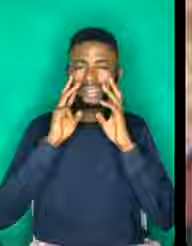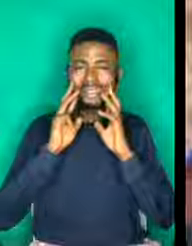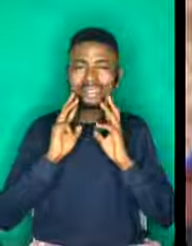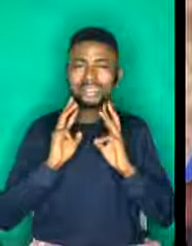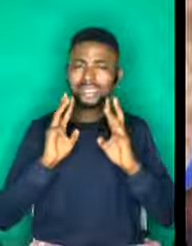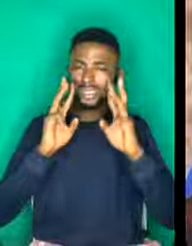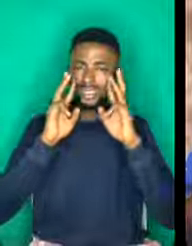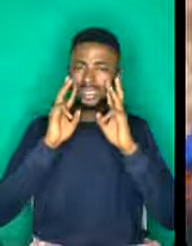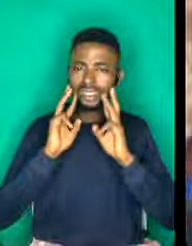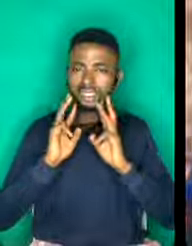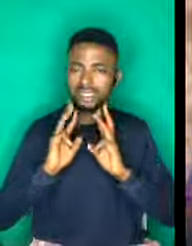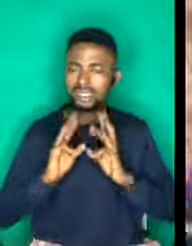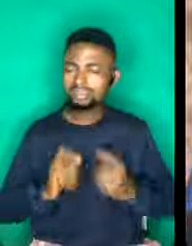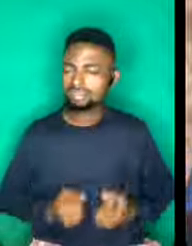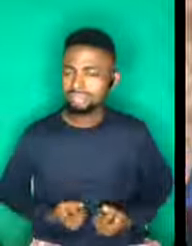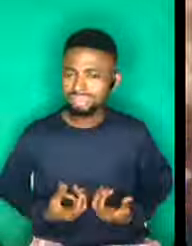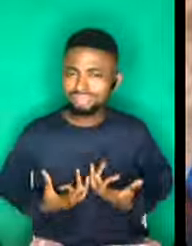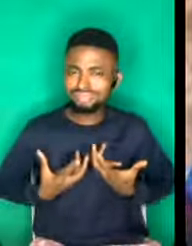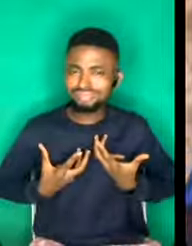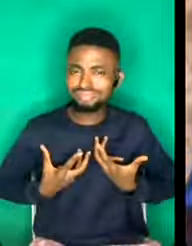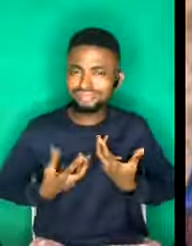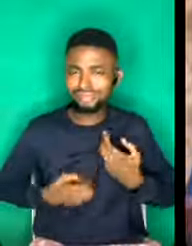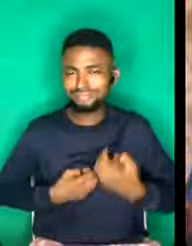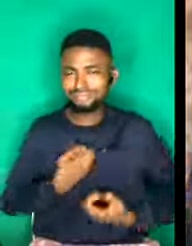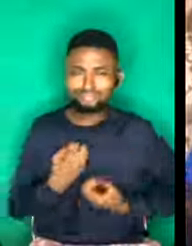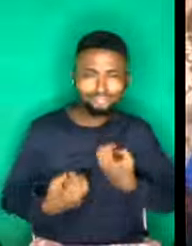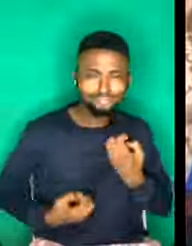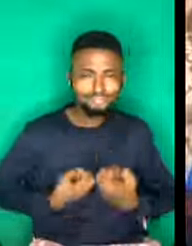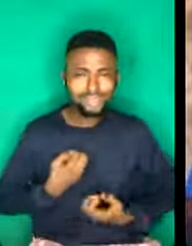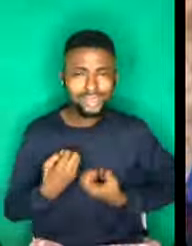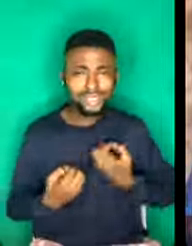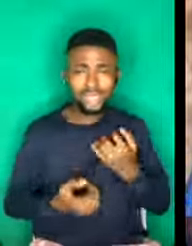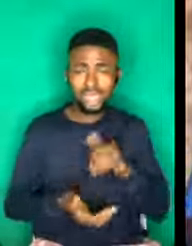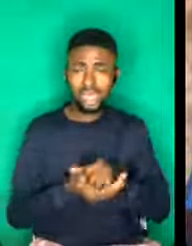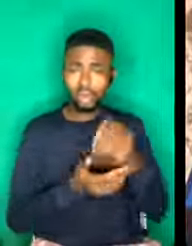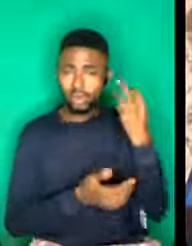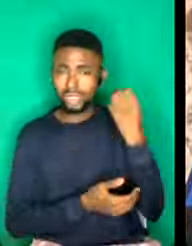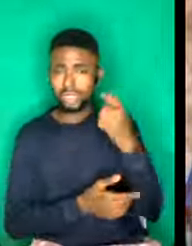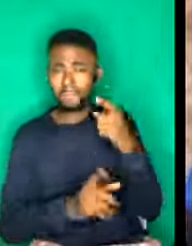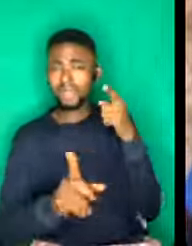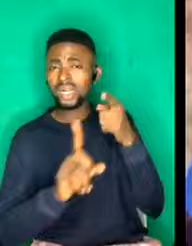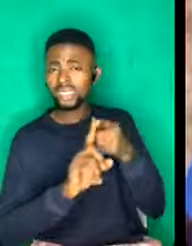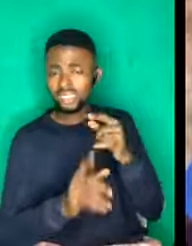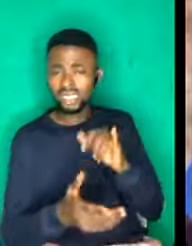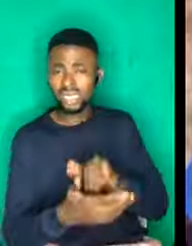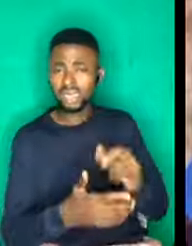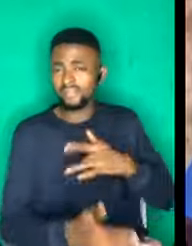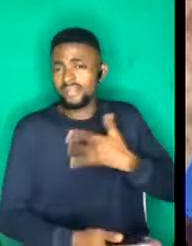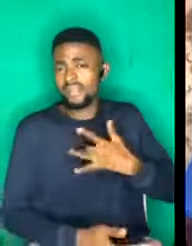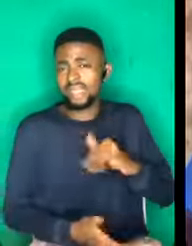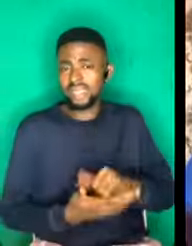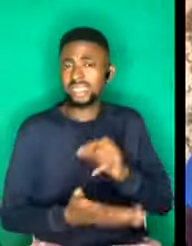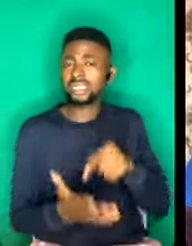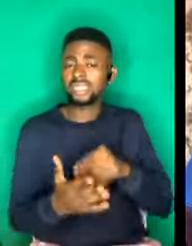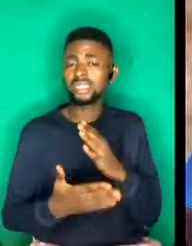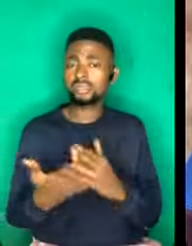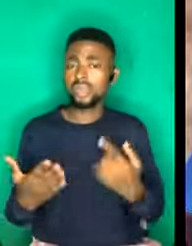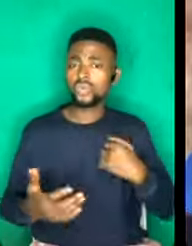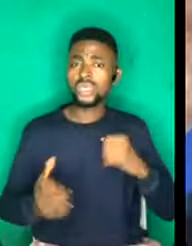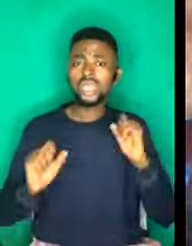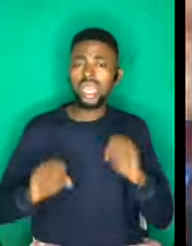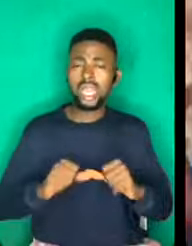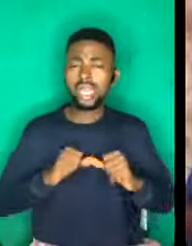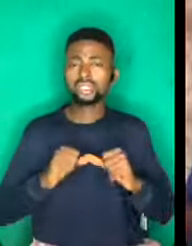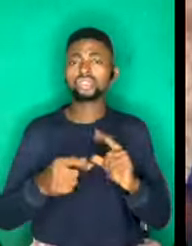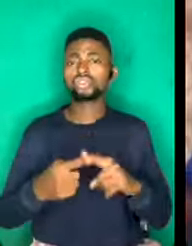a turning point for me. I just felt, wow, this is something we can keep doing and getting better at.